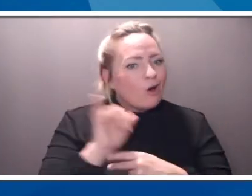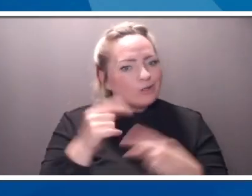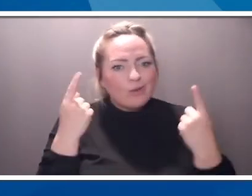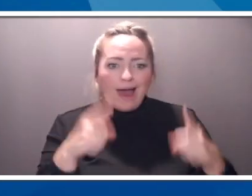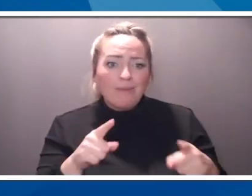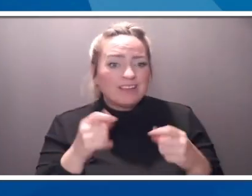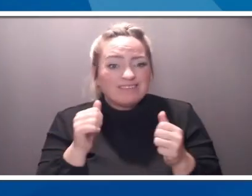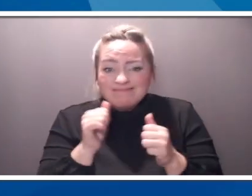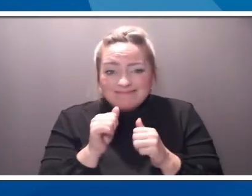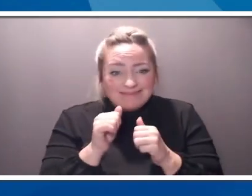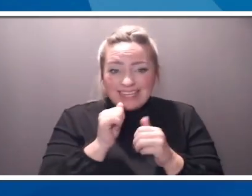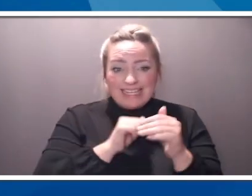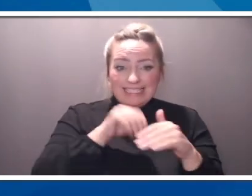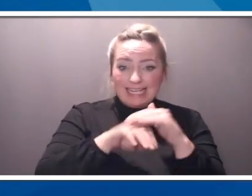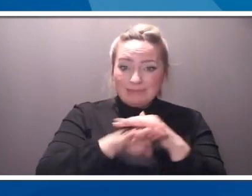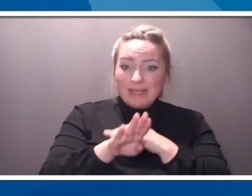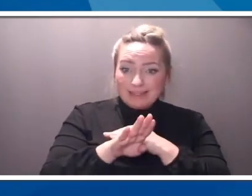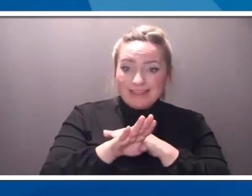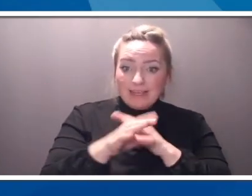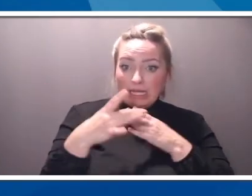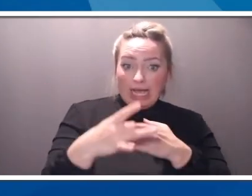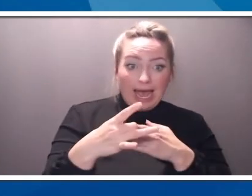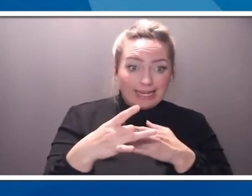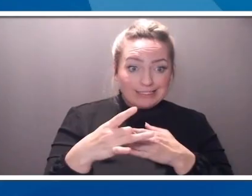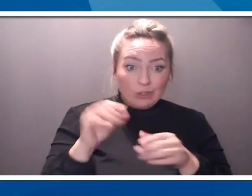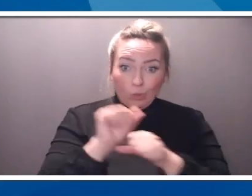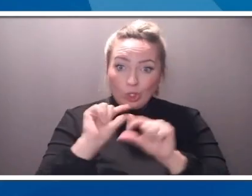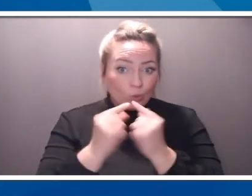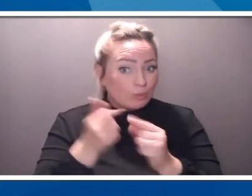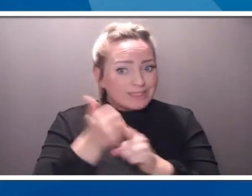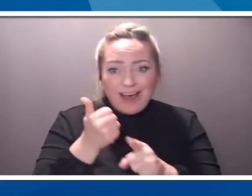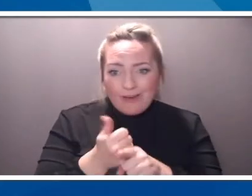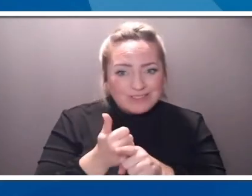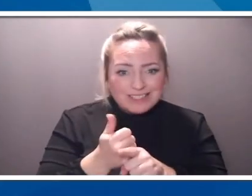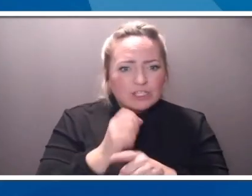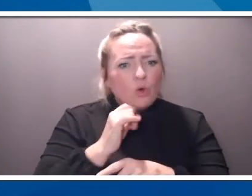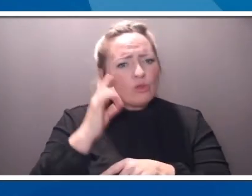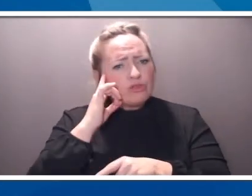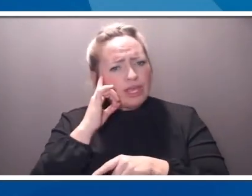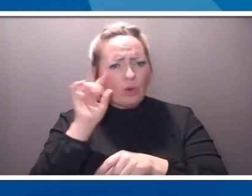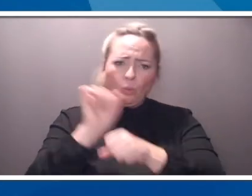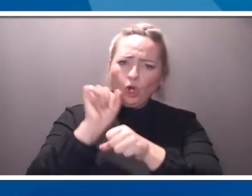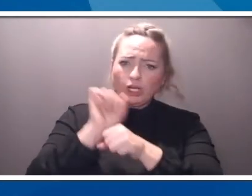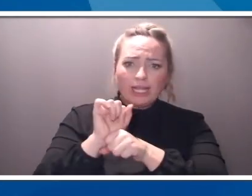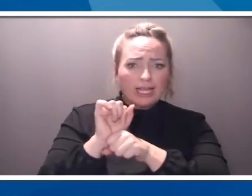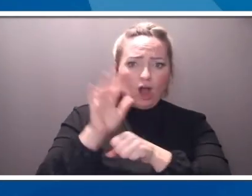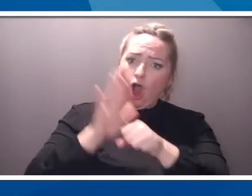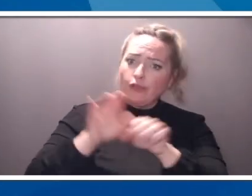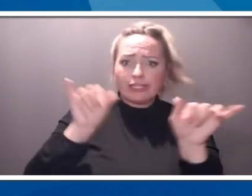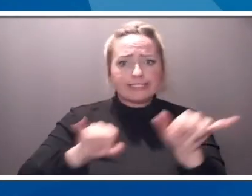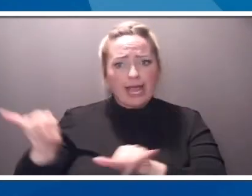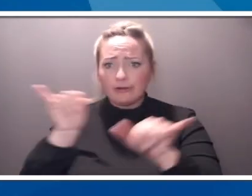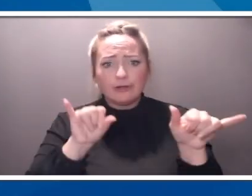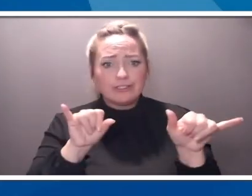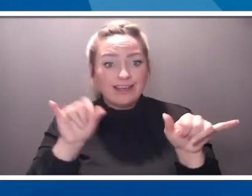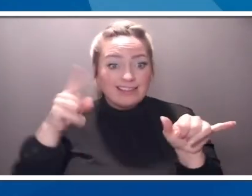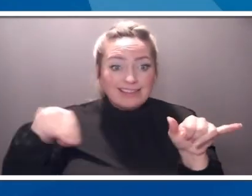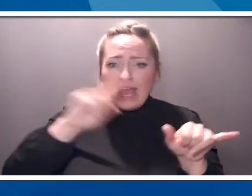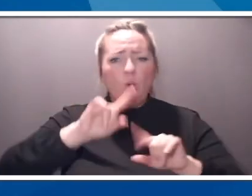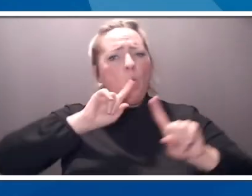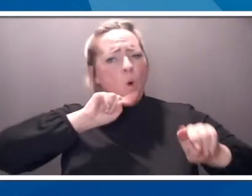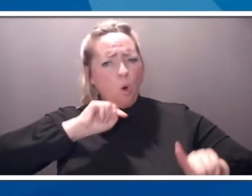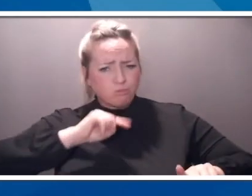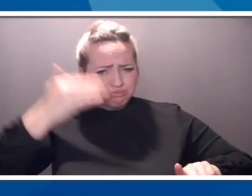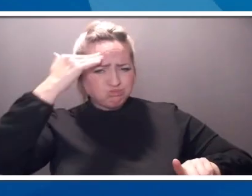seeing here also happen even within the accessibility guidelines working group themselves. So don't think of people working here on